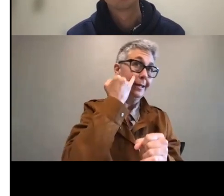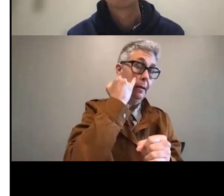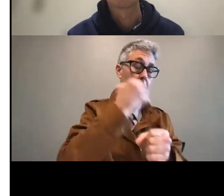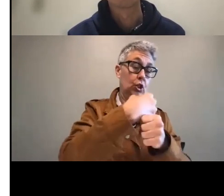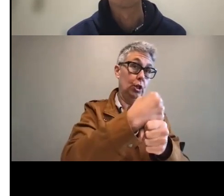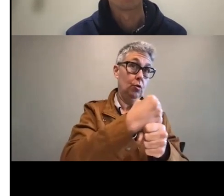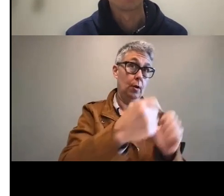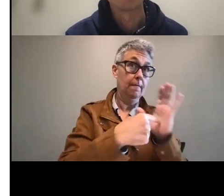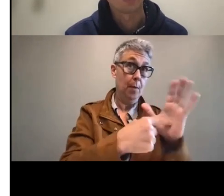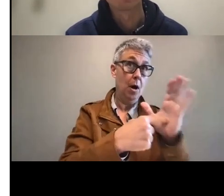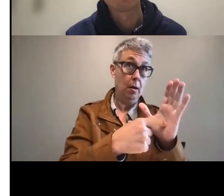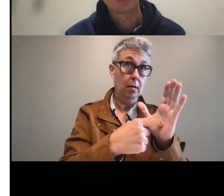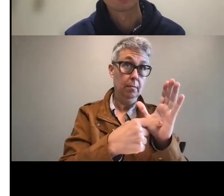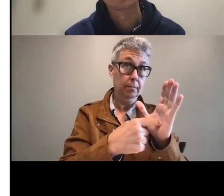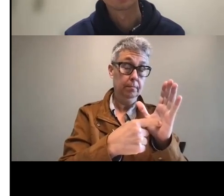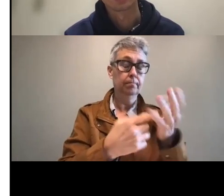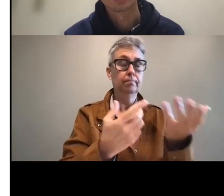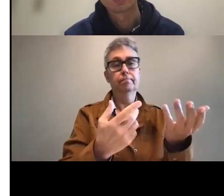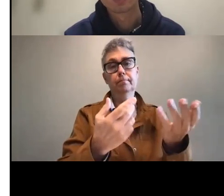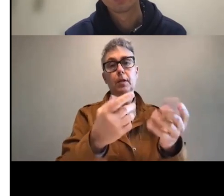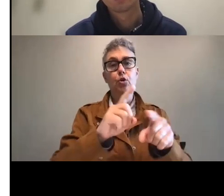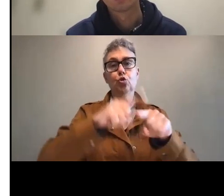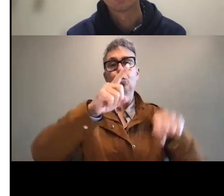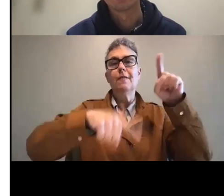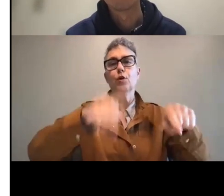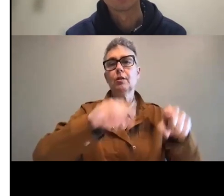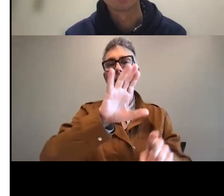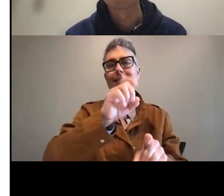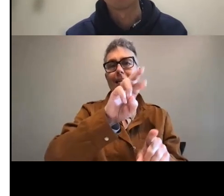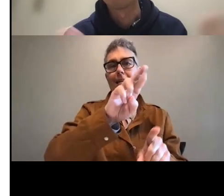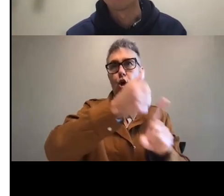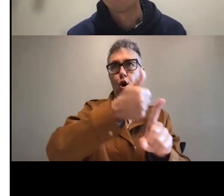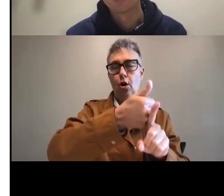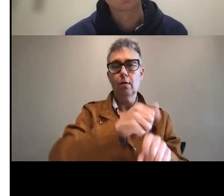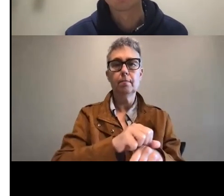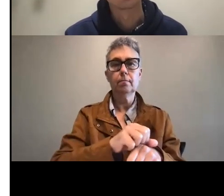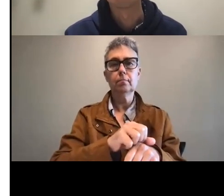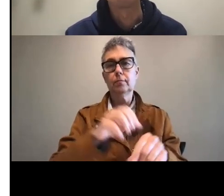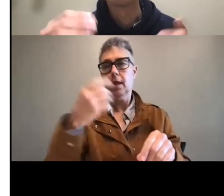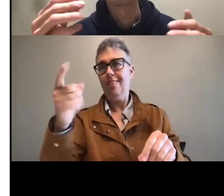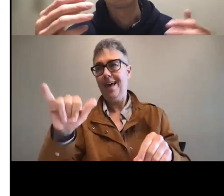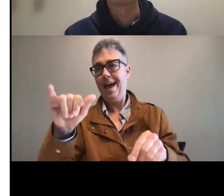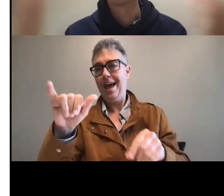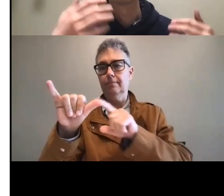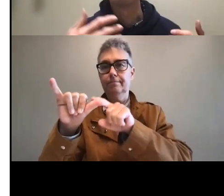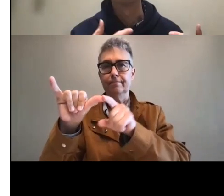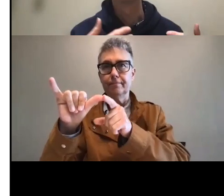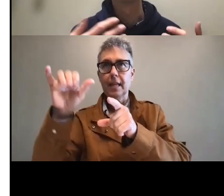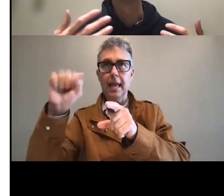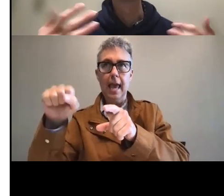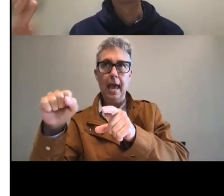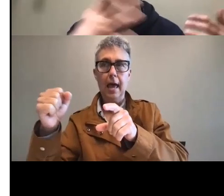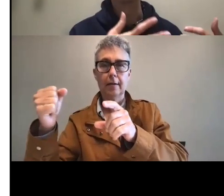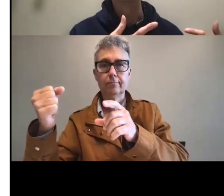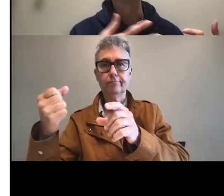model to diversify the CDRs of one antibody, maybe coming out of